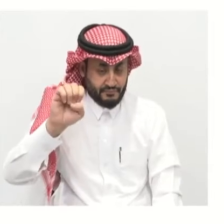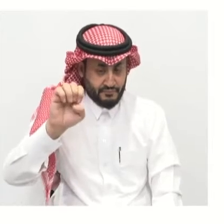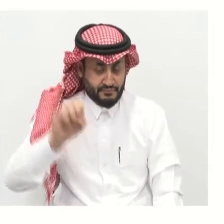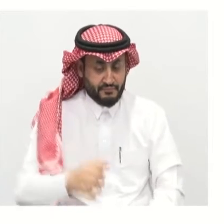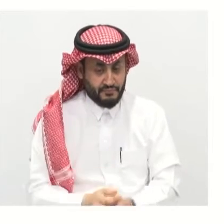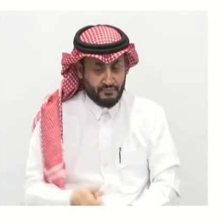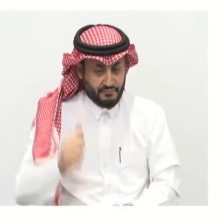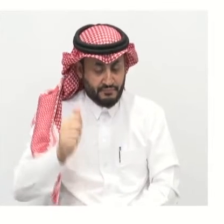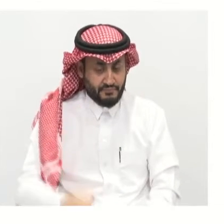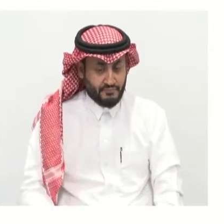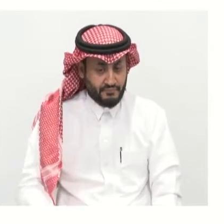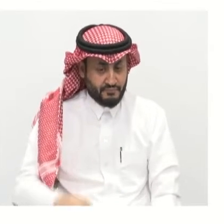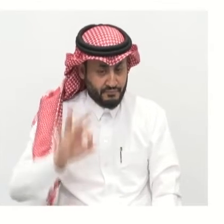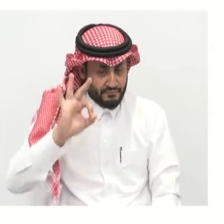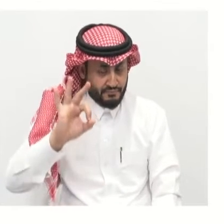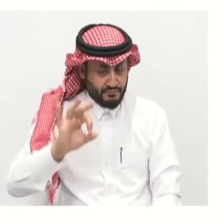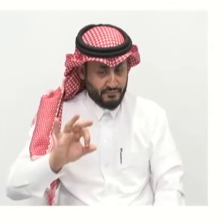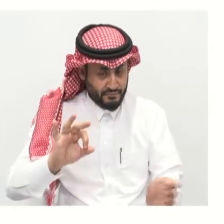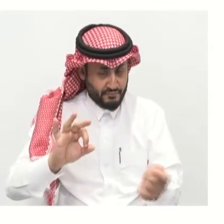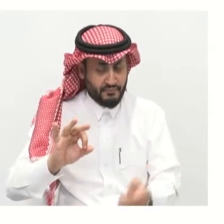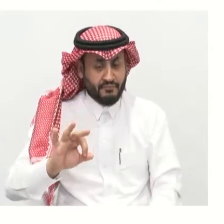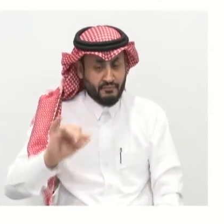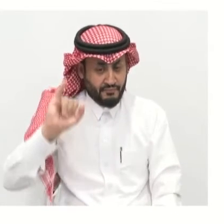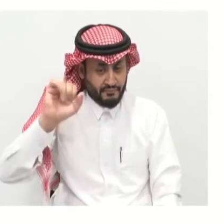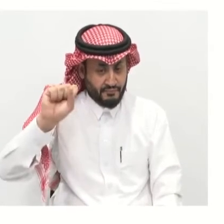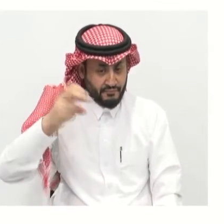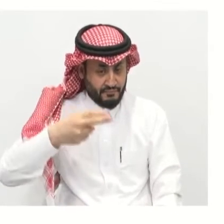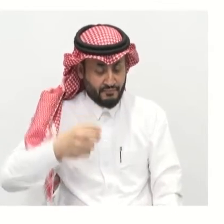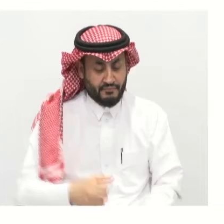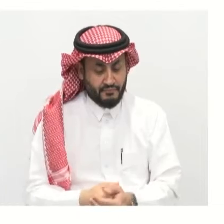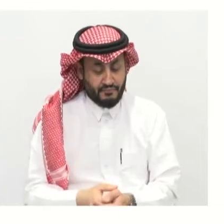a, can you write with me? A fish